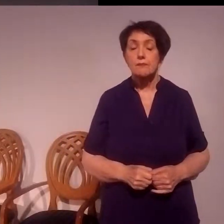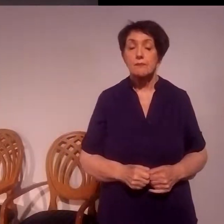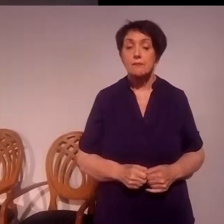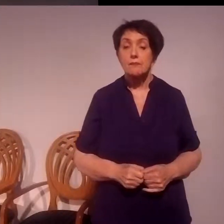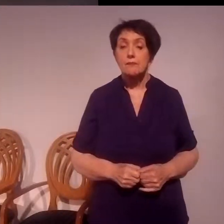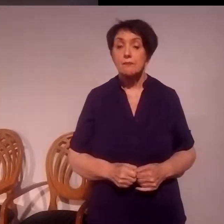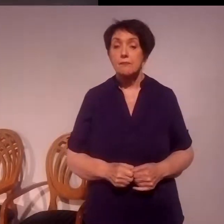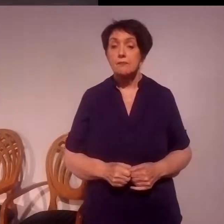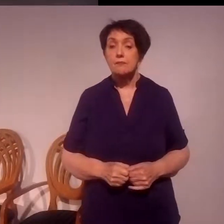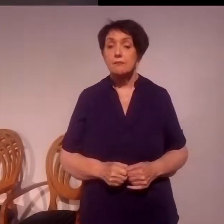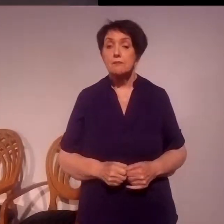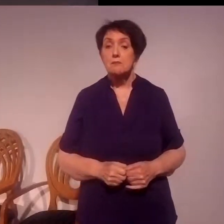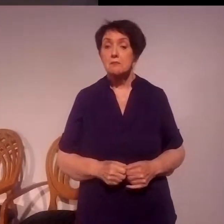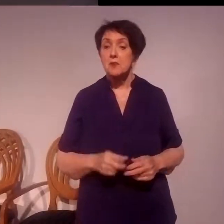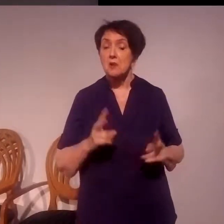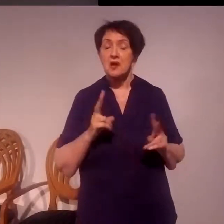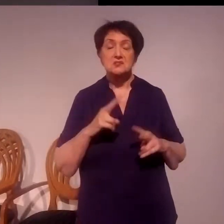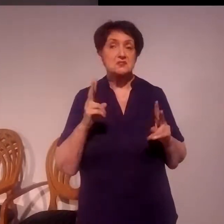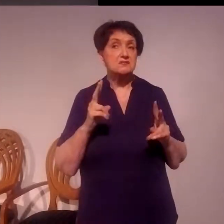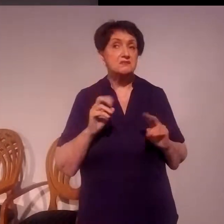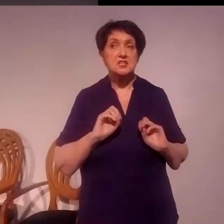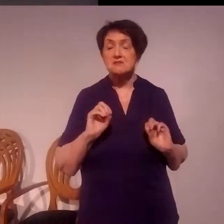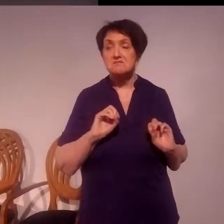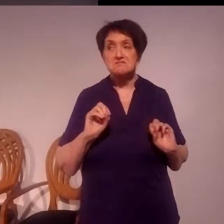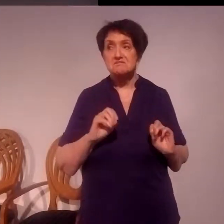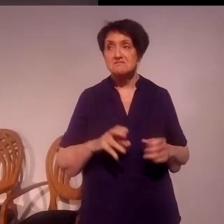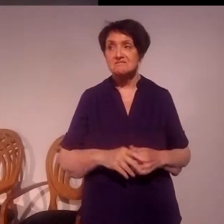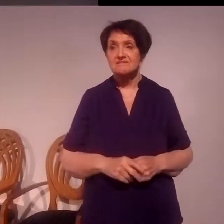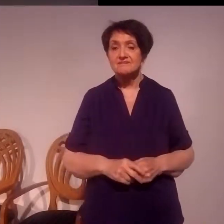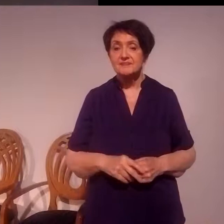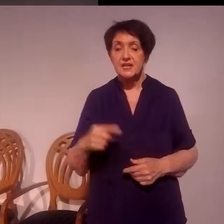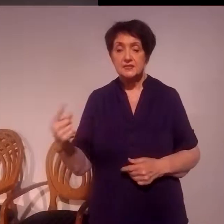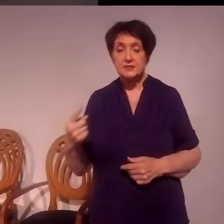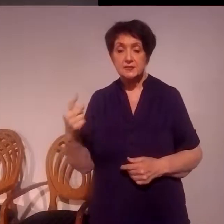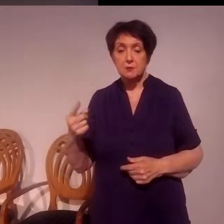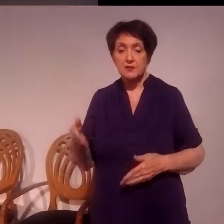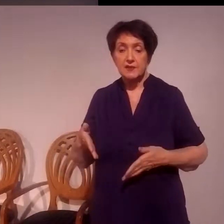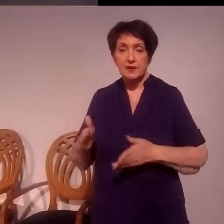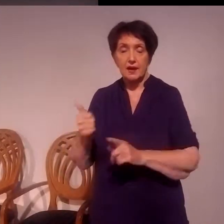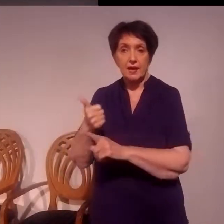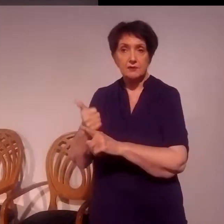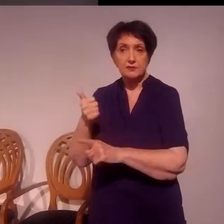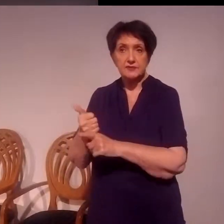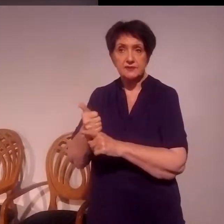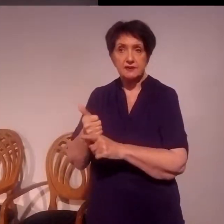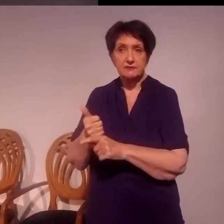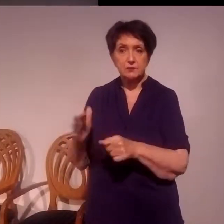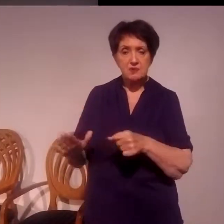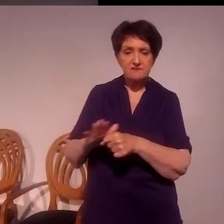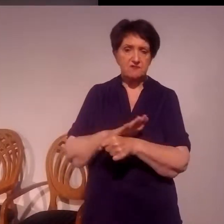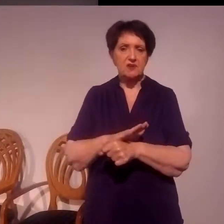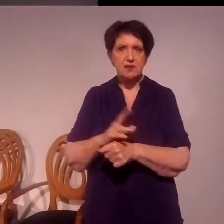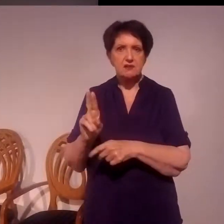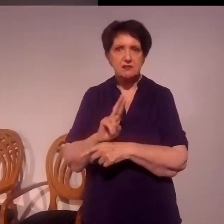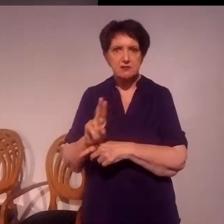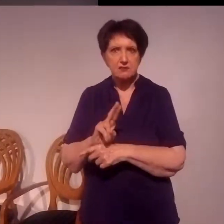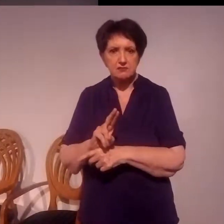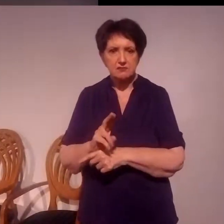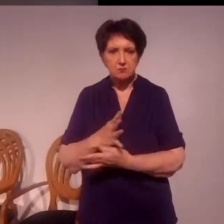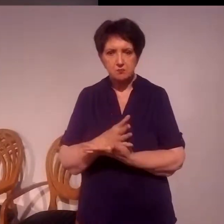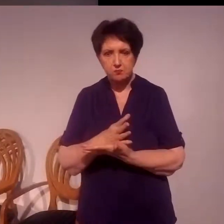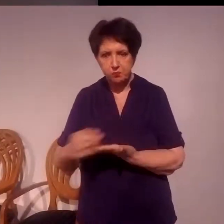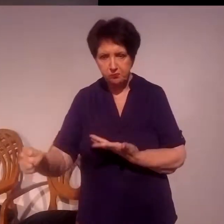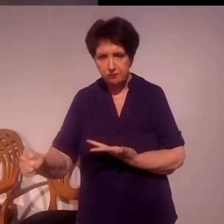there's no coincidence that someone that allowed herself to be fully used, like used